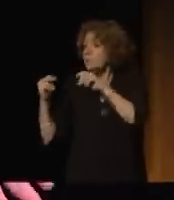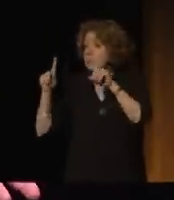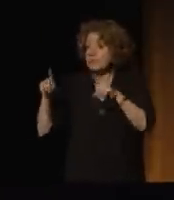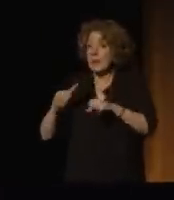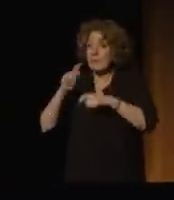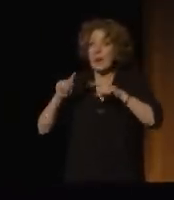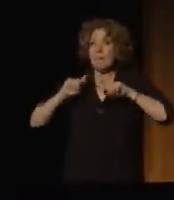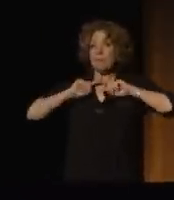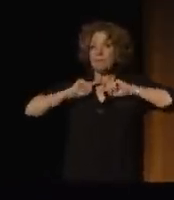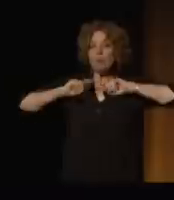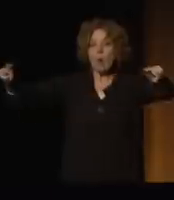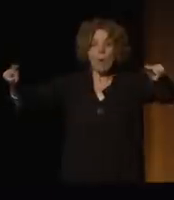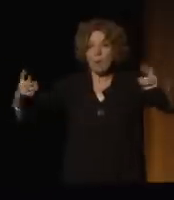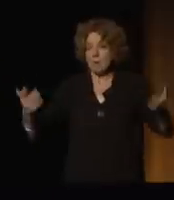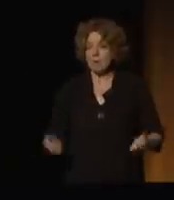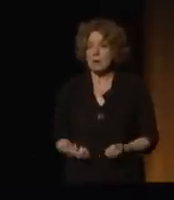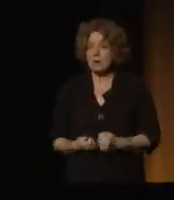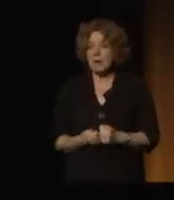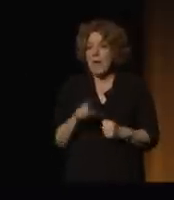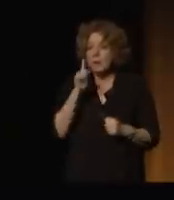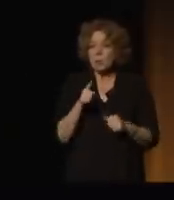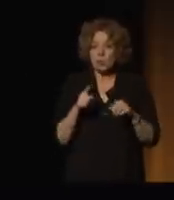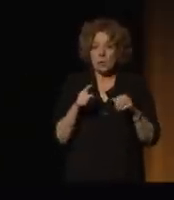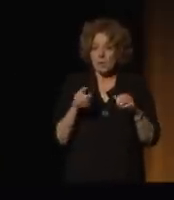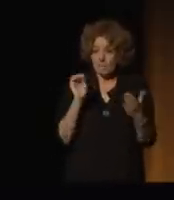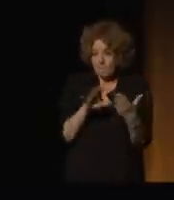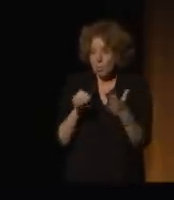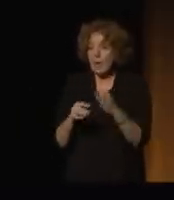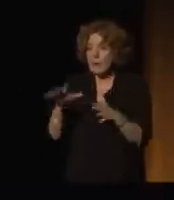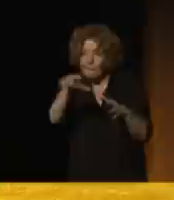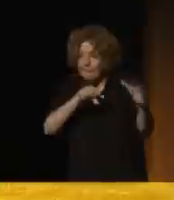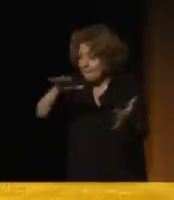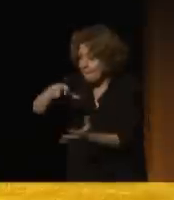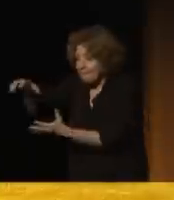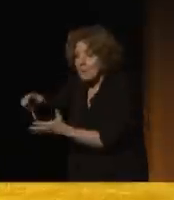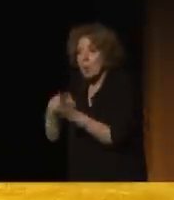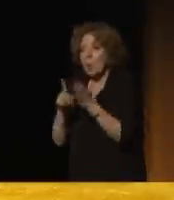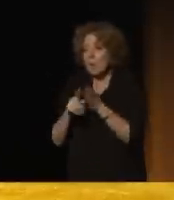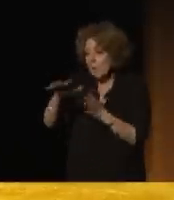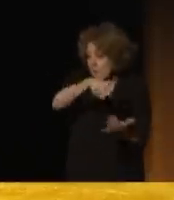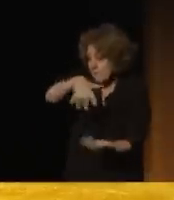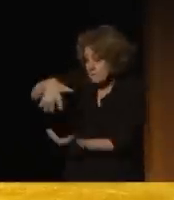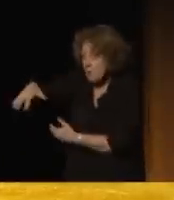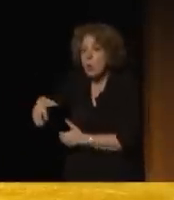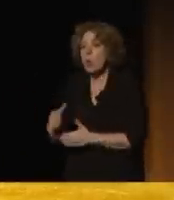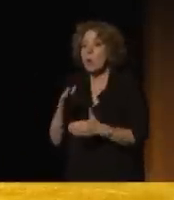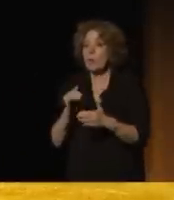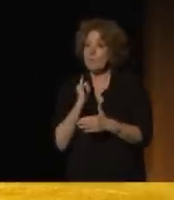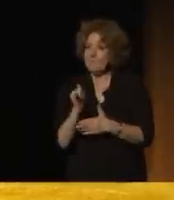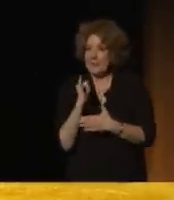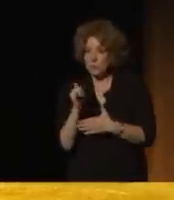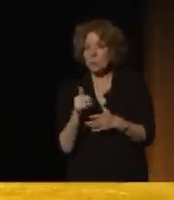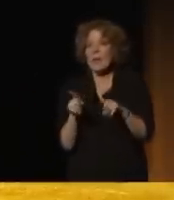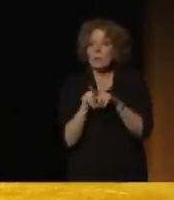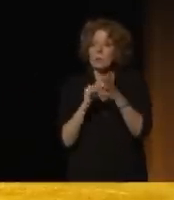a roar, and you could not put all of those Me Too stories back in the box after that. I also think it helped that people like Selma Hayek